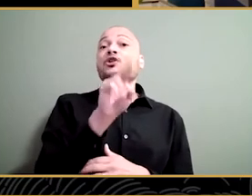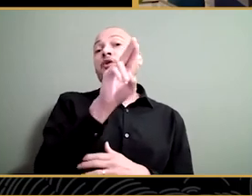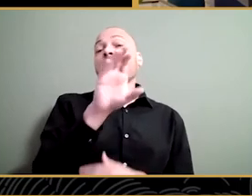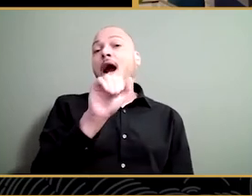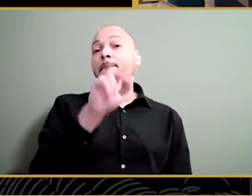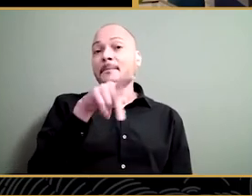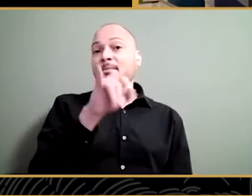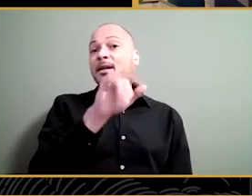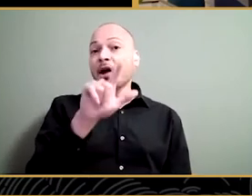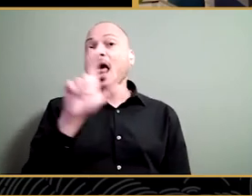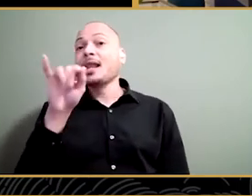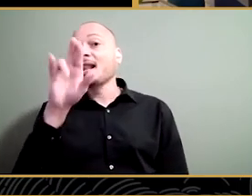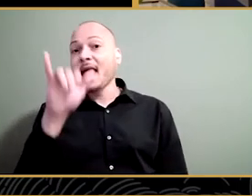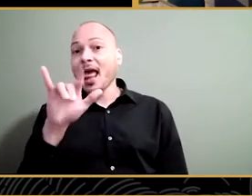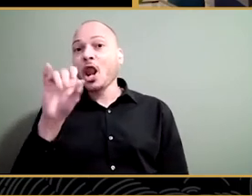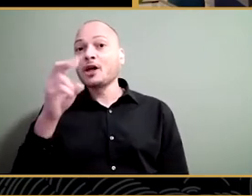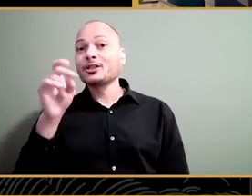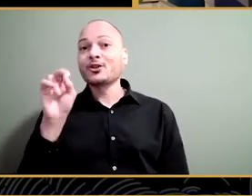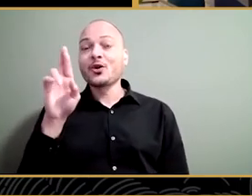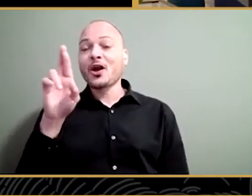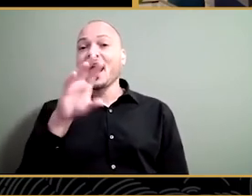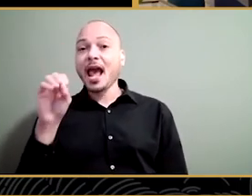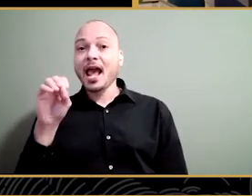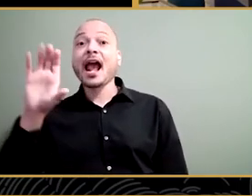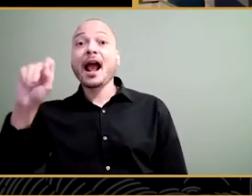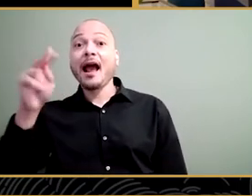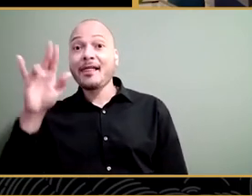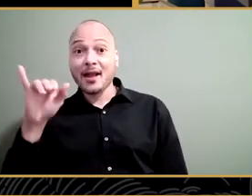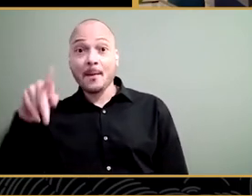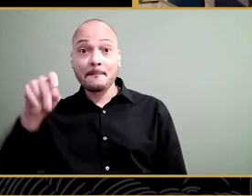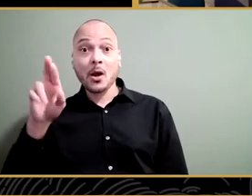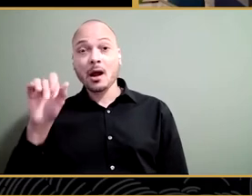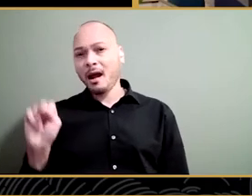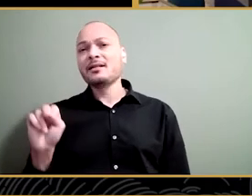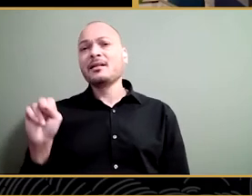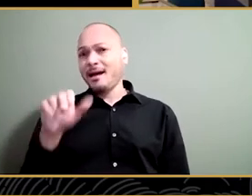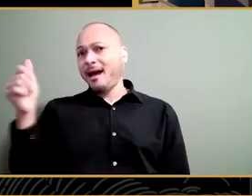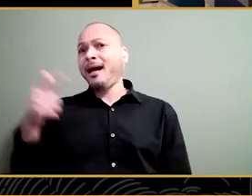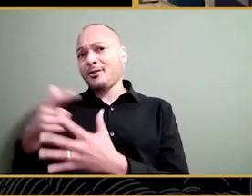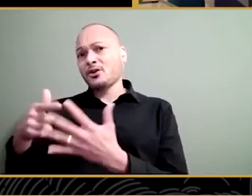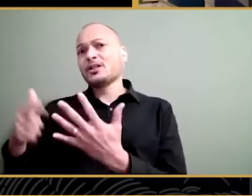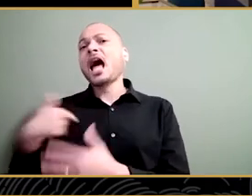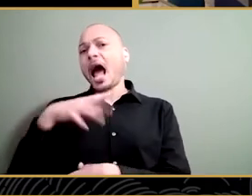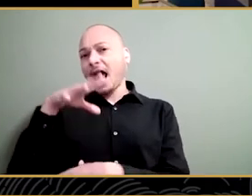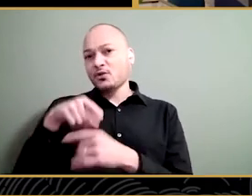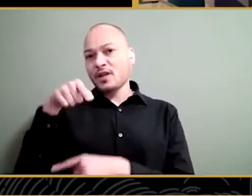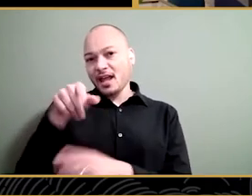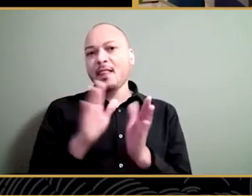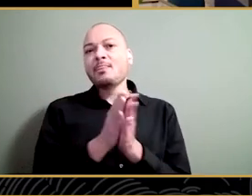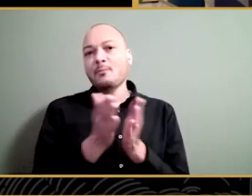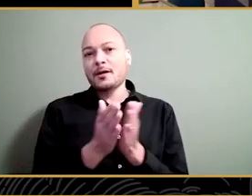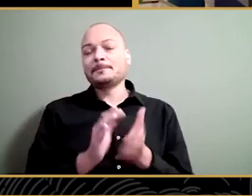Kapil, Lely Long Soldier, M. Norbesae Philip, and Kathy Park Hong Among others whom I include